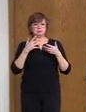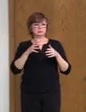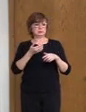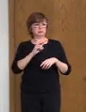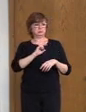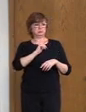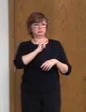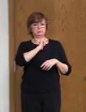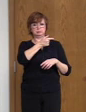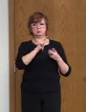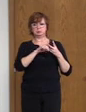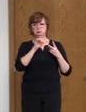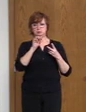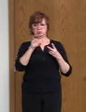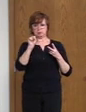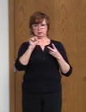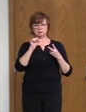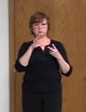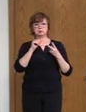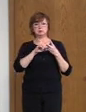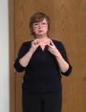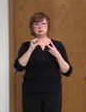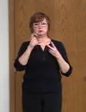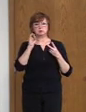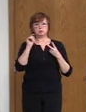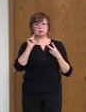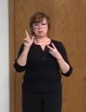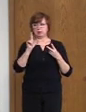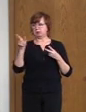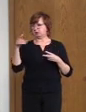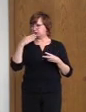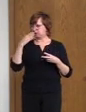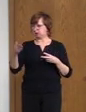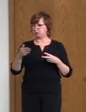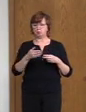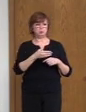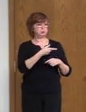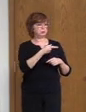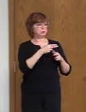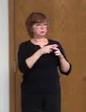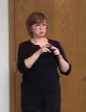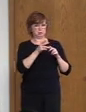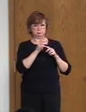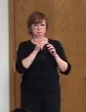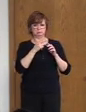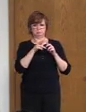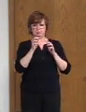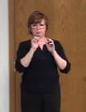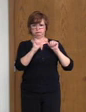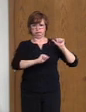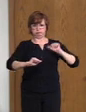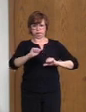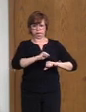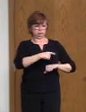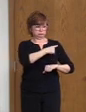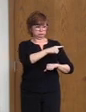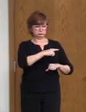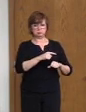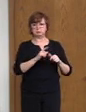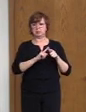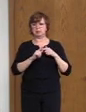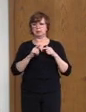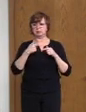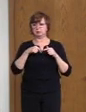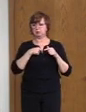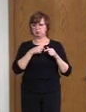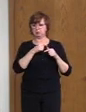present the plan. Thank you. Thank you, Premier. Thank you, Minister. We'll take a short, brief break just to sanitize the surfaces, and then